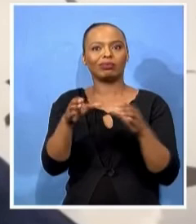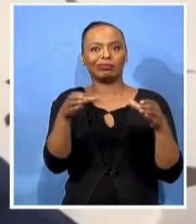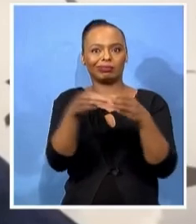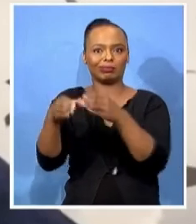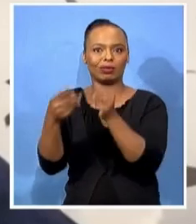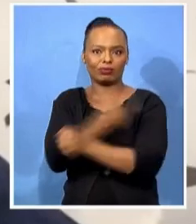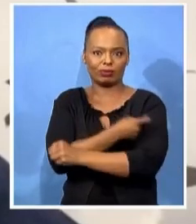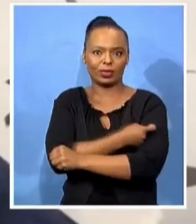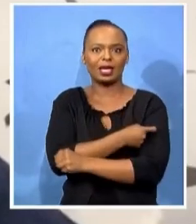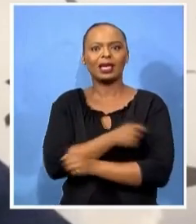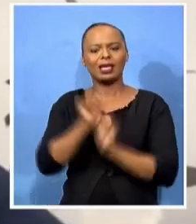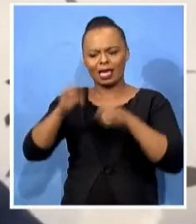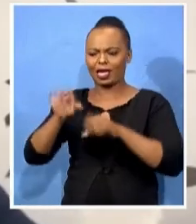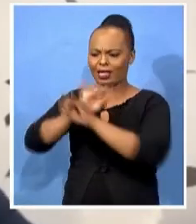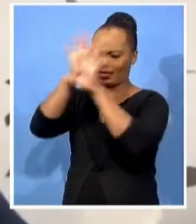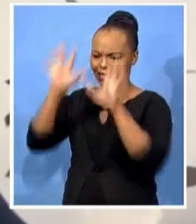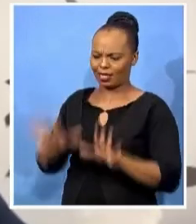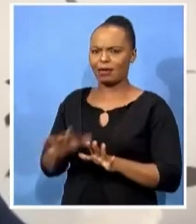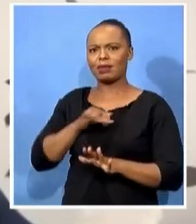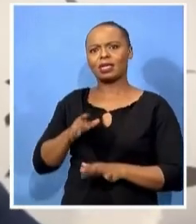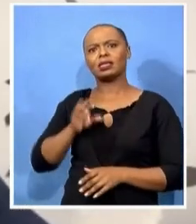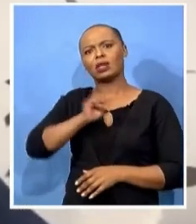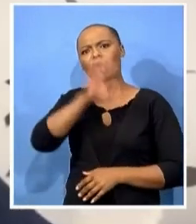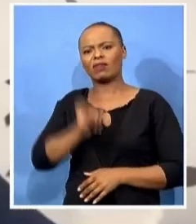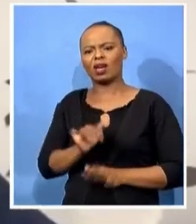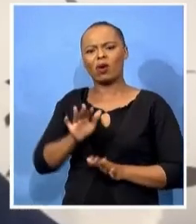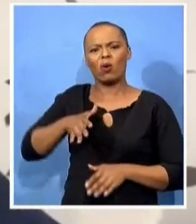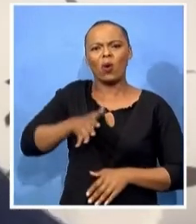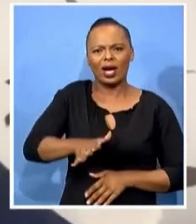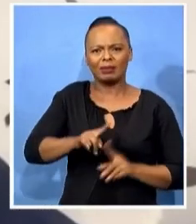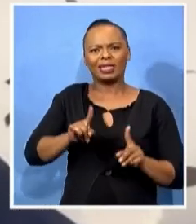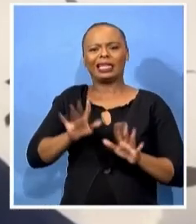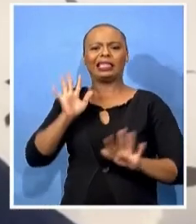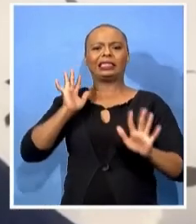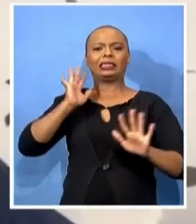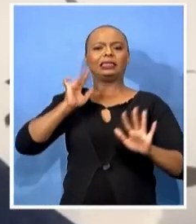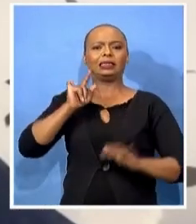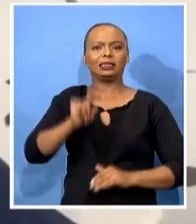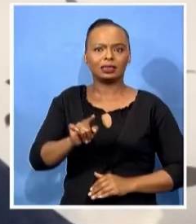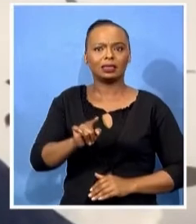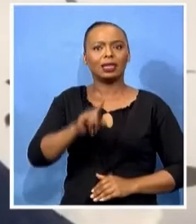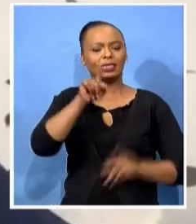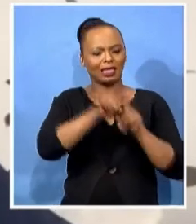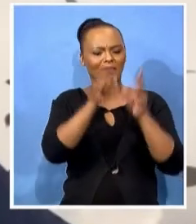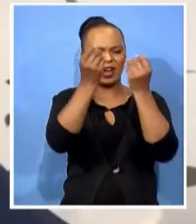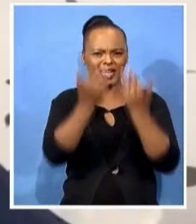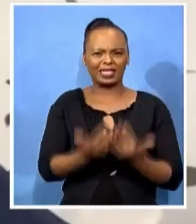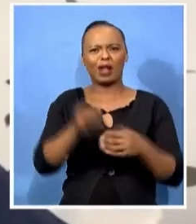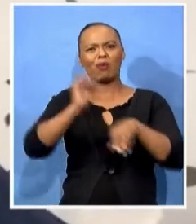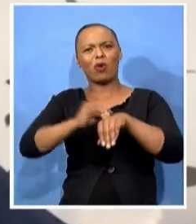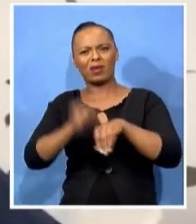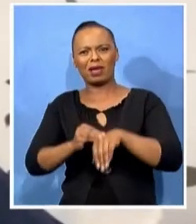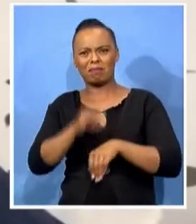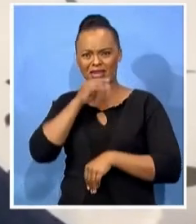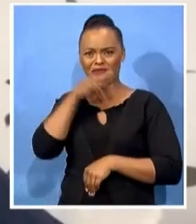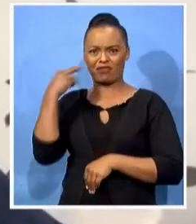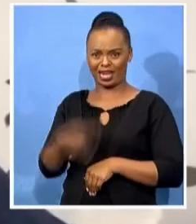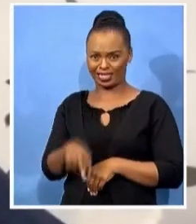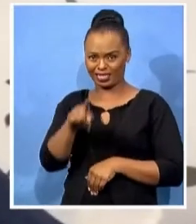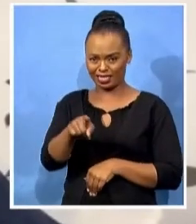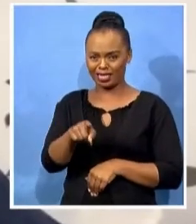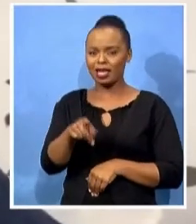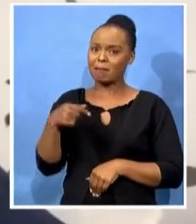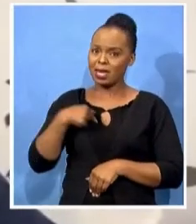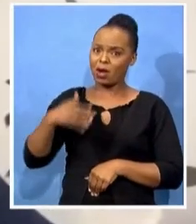people say the reality is that it was financial problems or whatever the case may be. Now, I want to know 2 things. One,